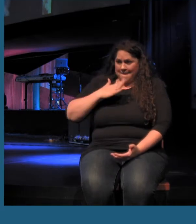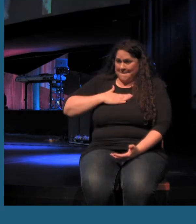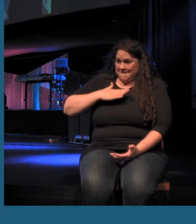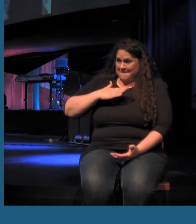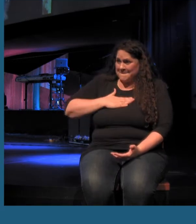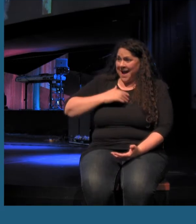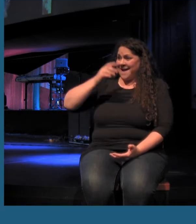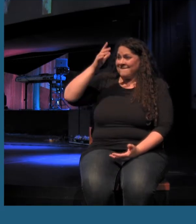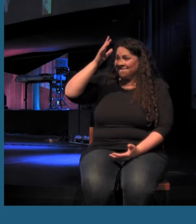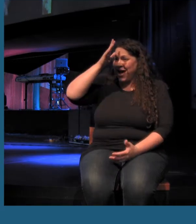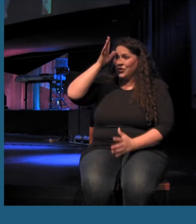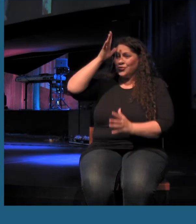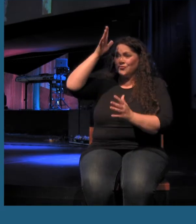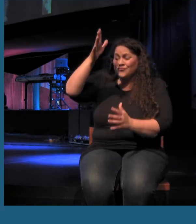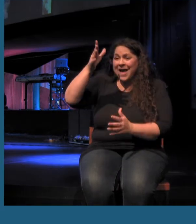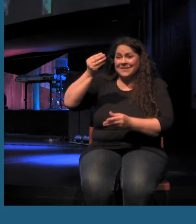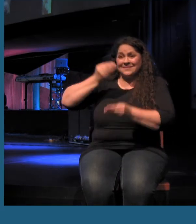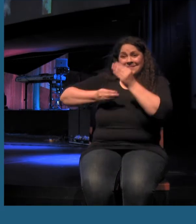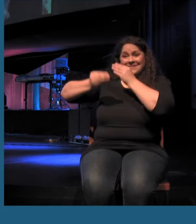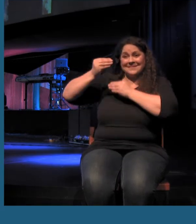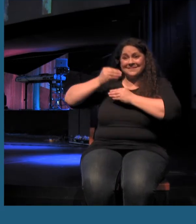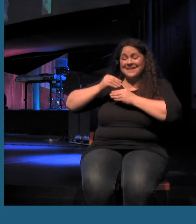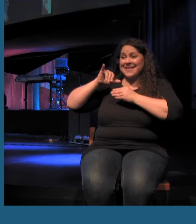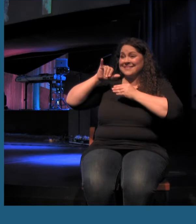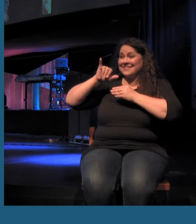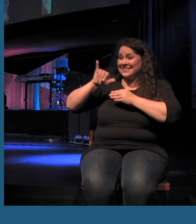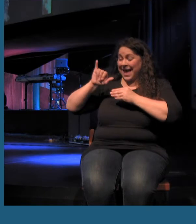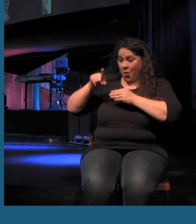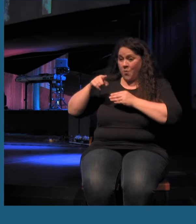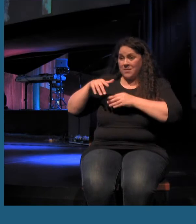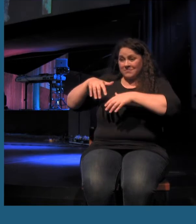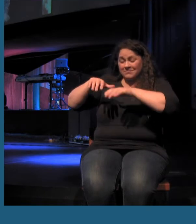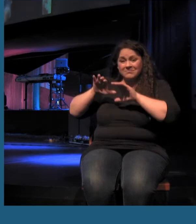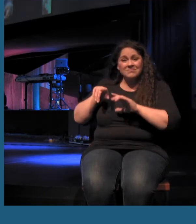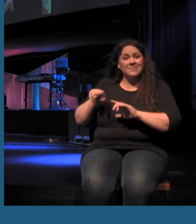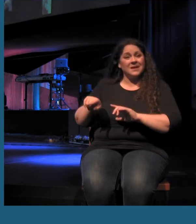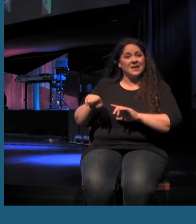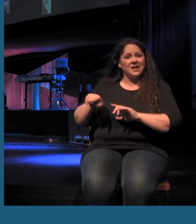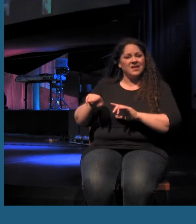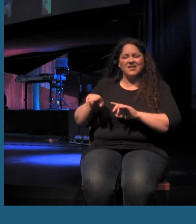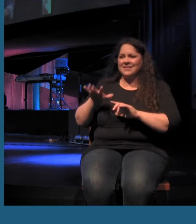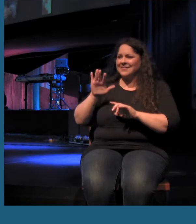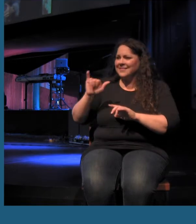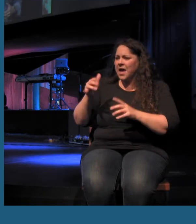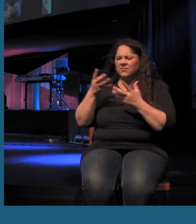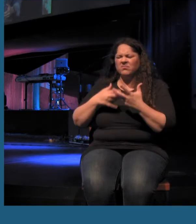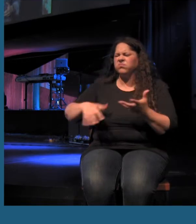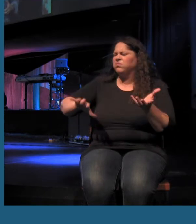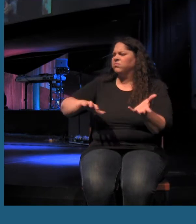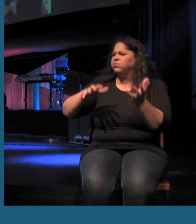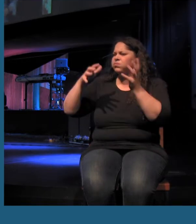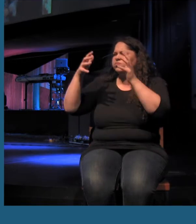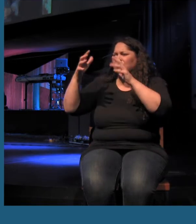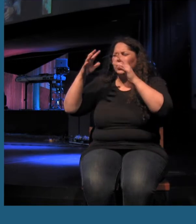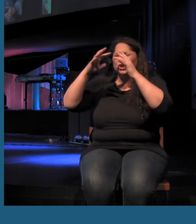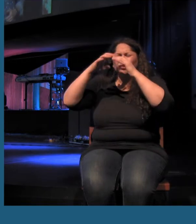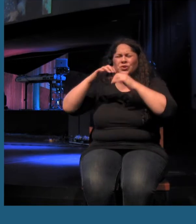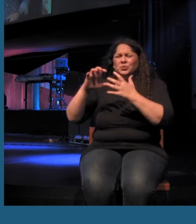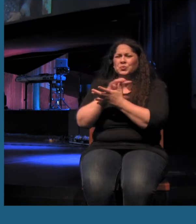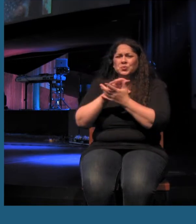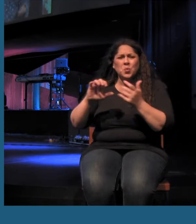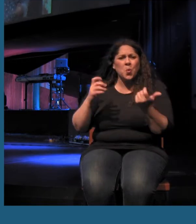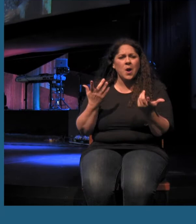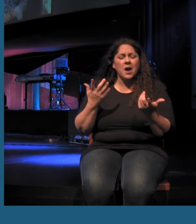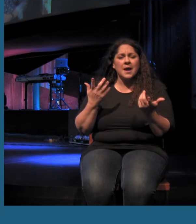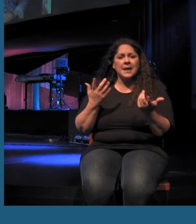the city of my ancestors lies in ruin and its people are in disgrace?" What was he doing? He was creating this moment where the king